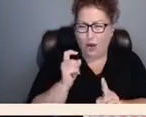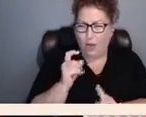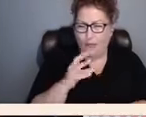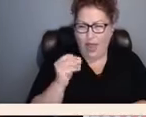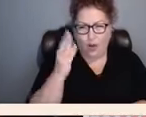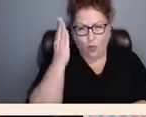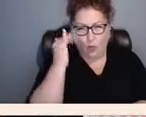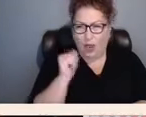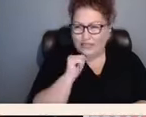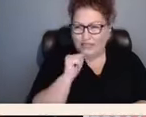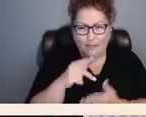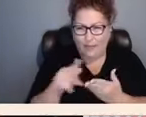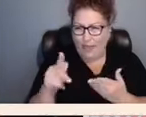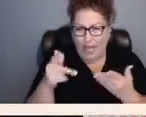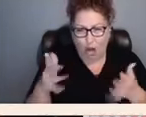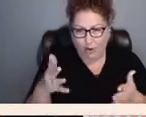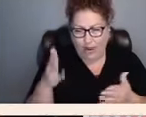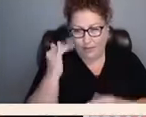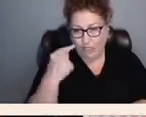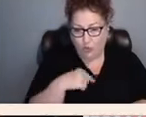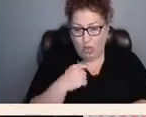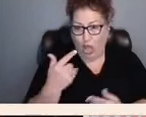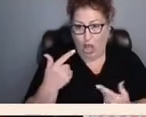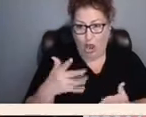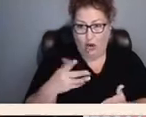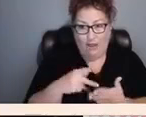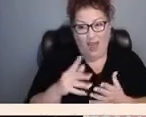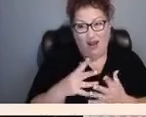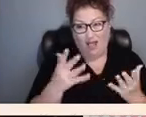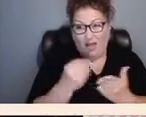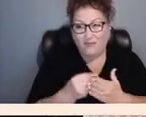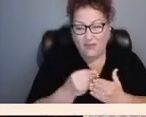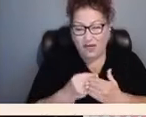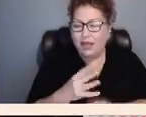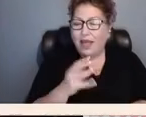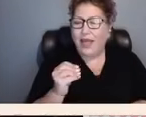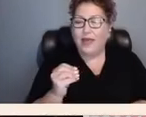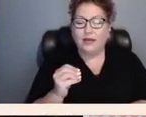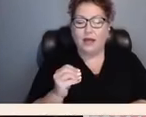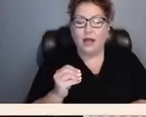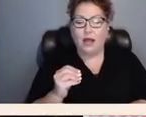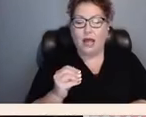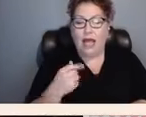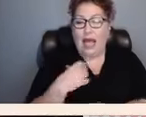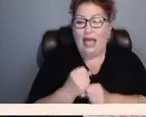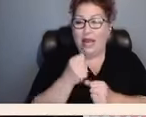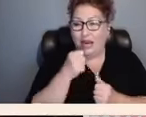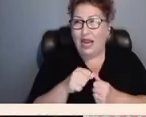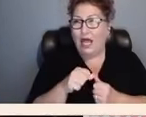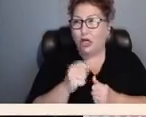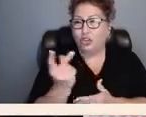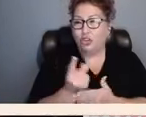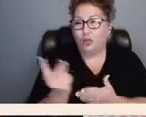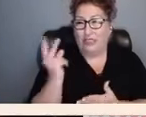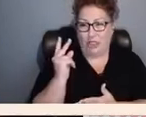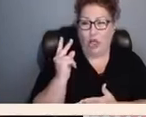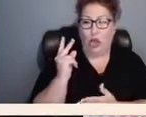paid already, because we had already paid a lot of money. And I got a letter 2 weeks ago from a